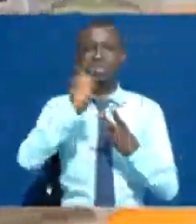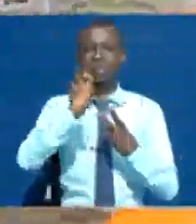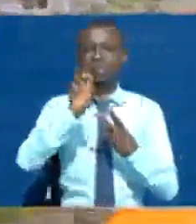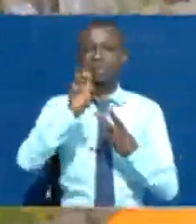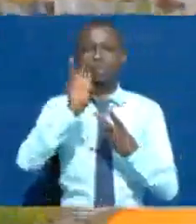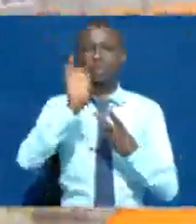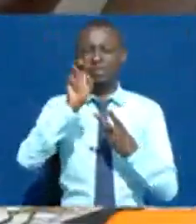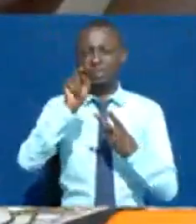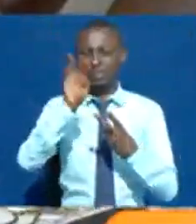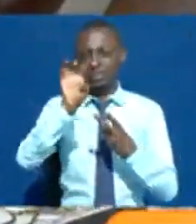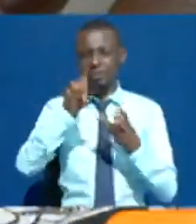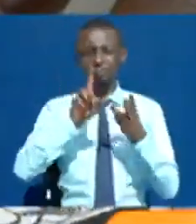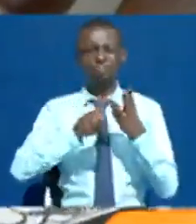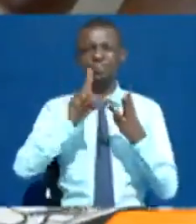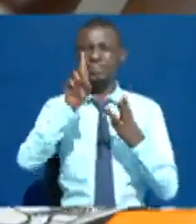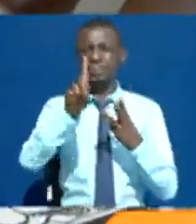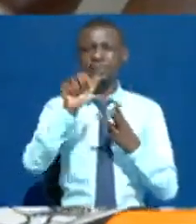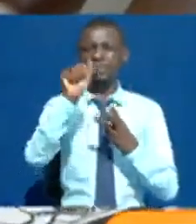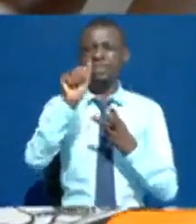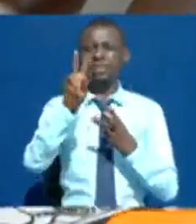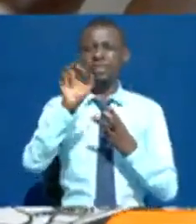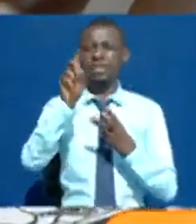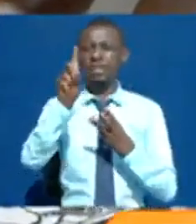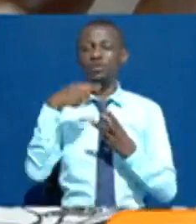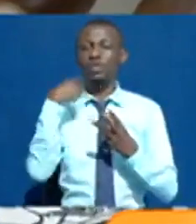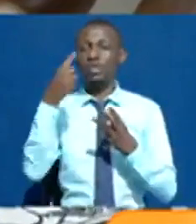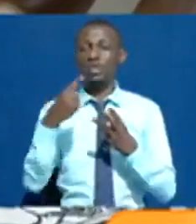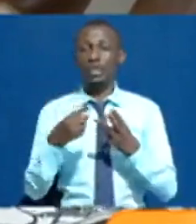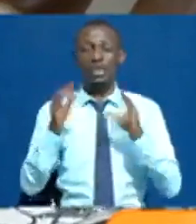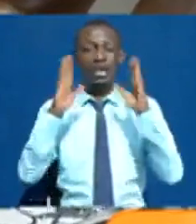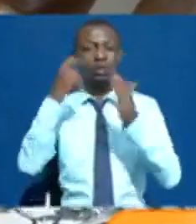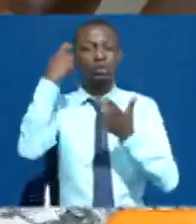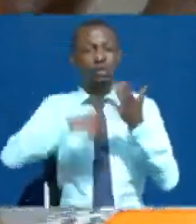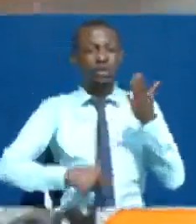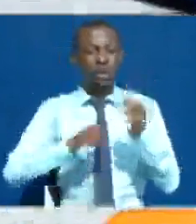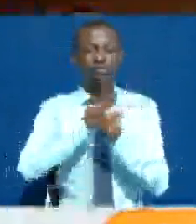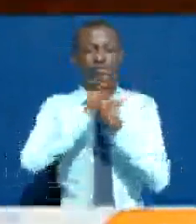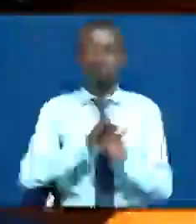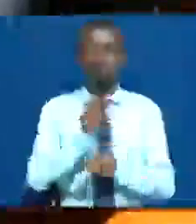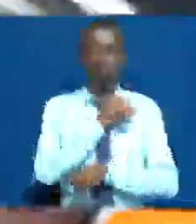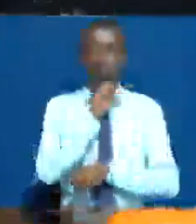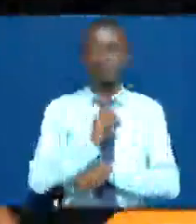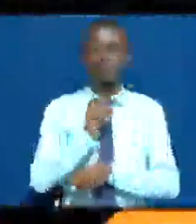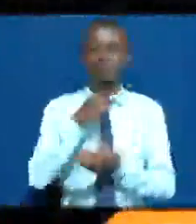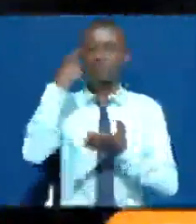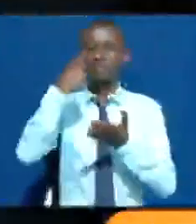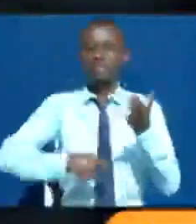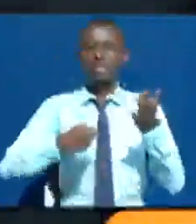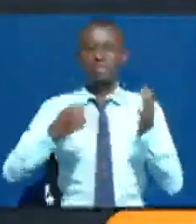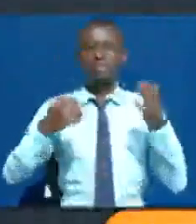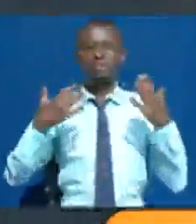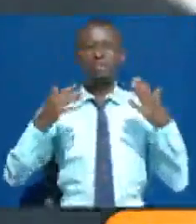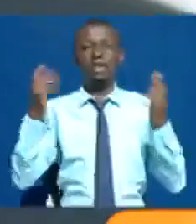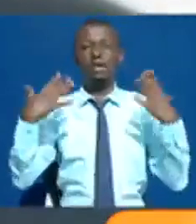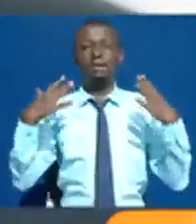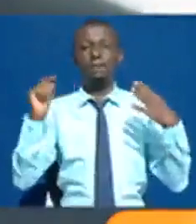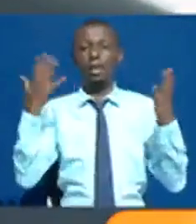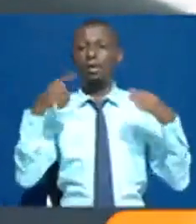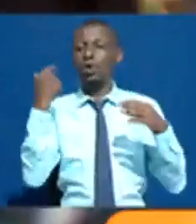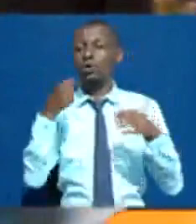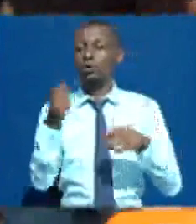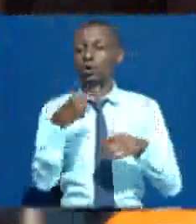ruled that the introduction of the housing levy was discriminatory since it imposed taxes on salaried Kenyans alone